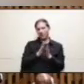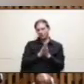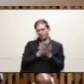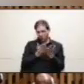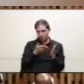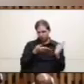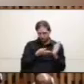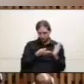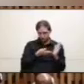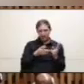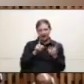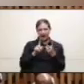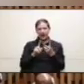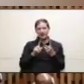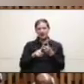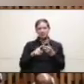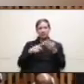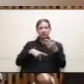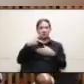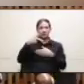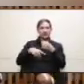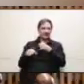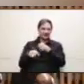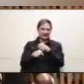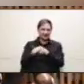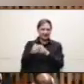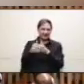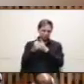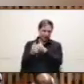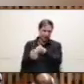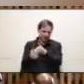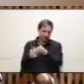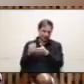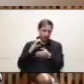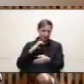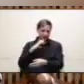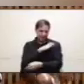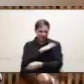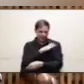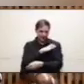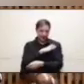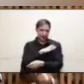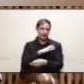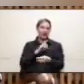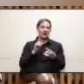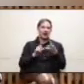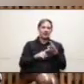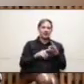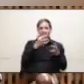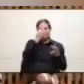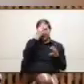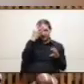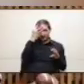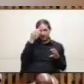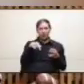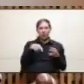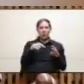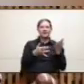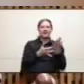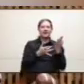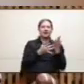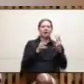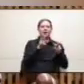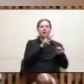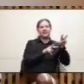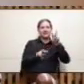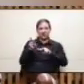the project steering committee, the minutes on the technical oversight, and that